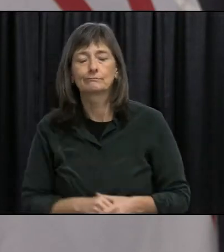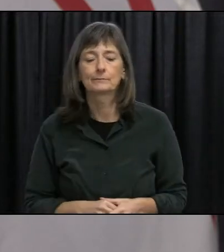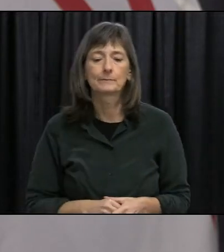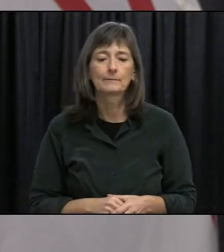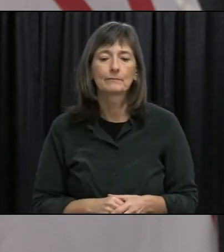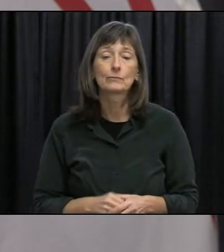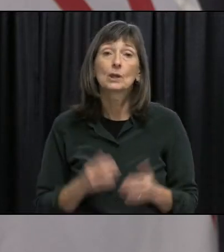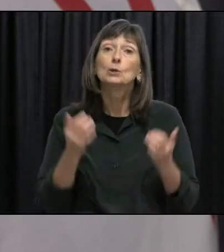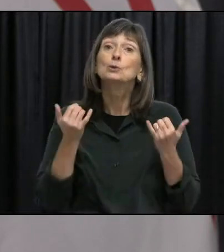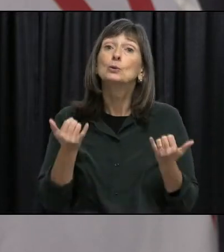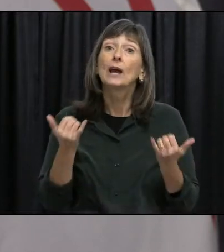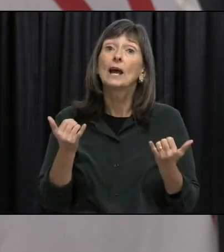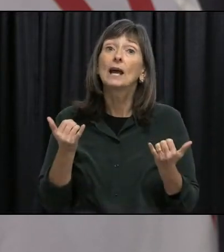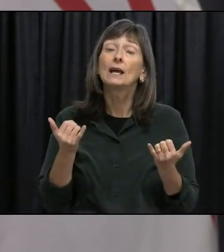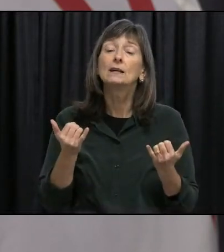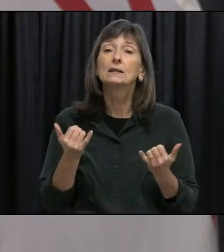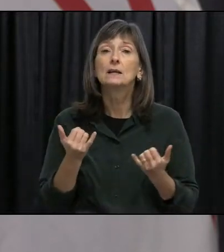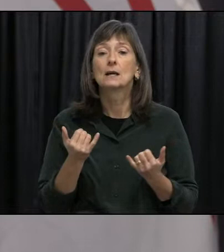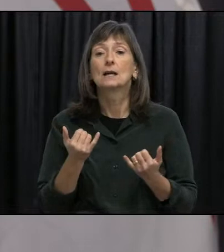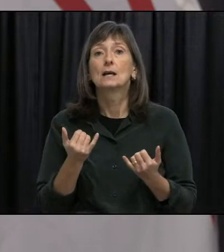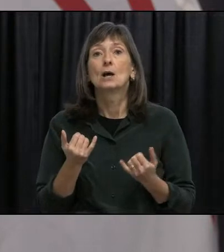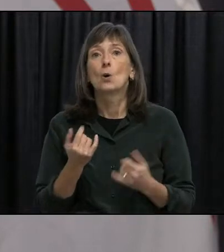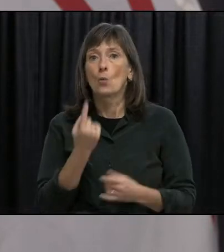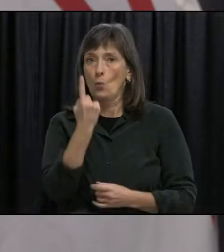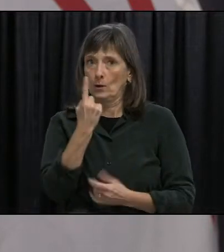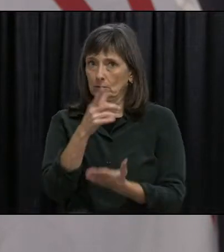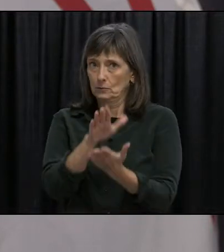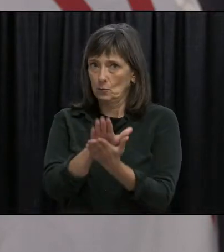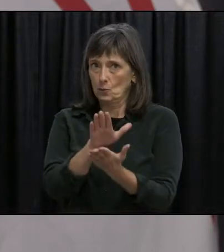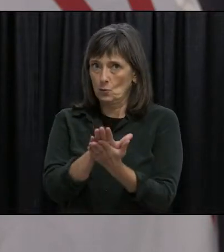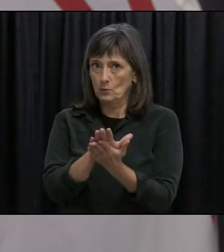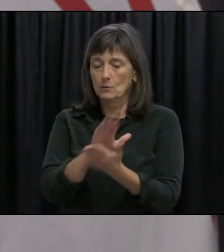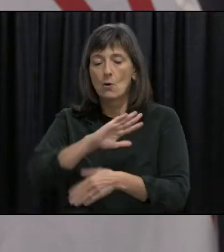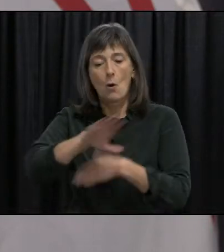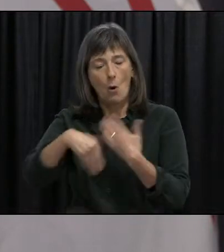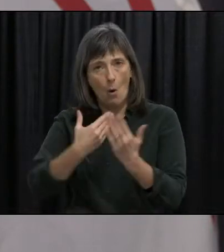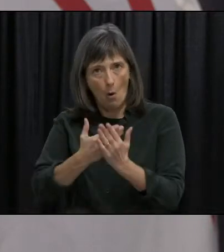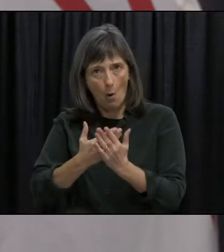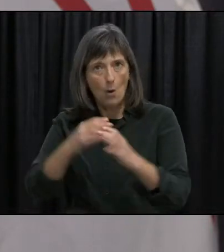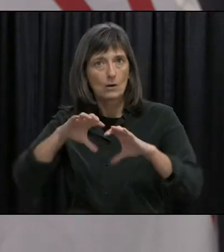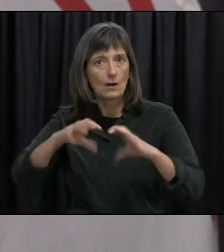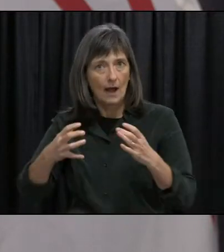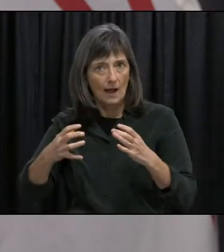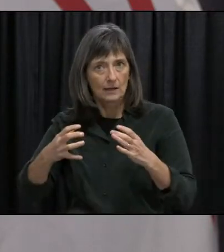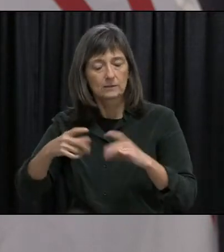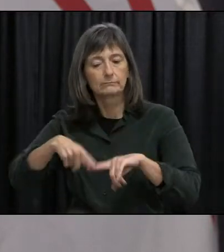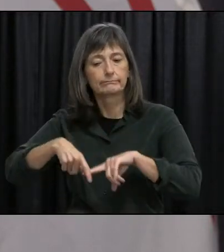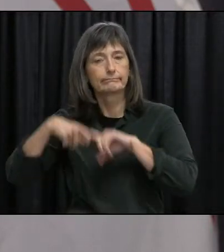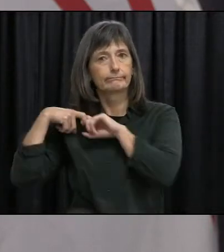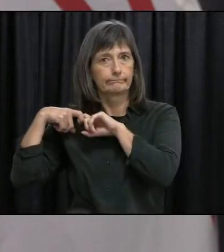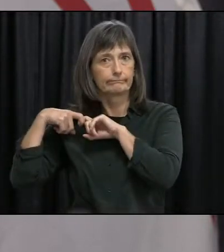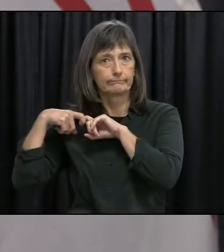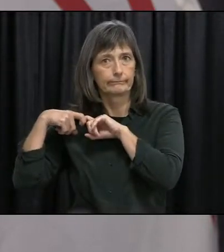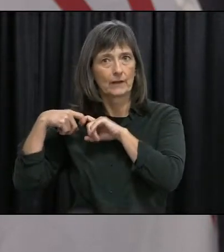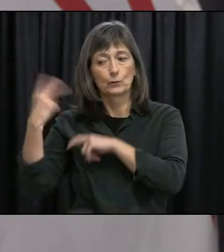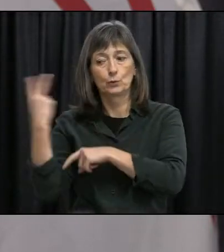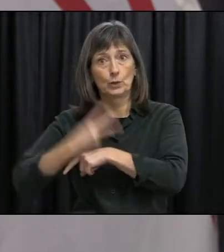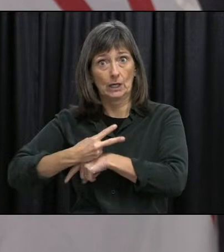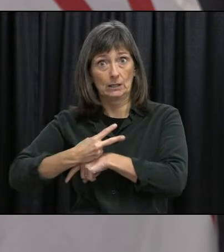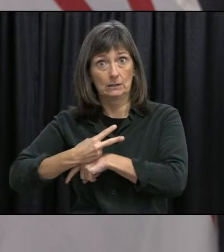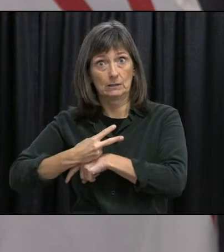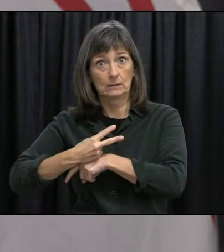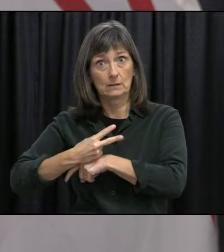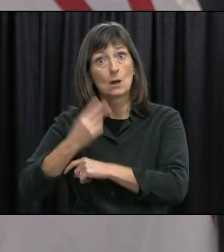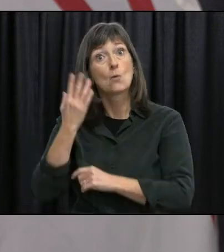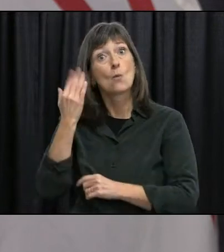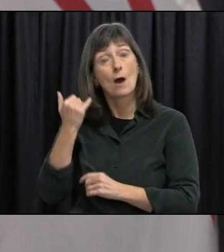here today is suspending classes in one school to allow for proper contact tracing with the best interest